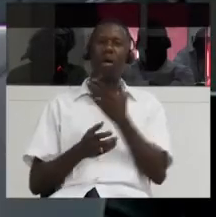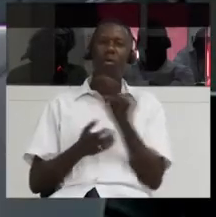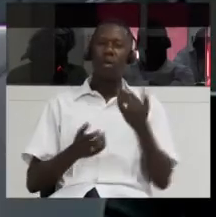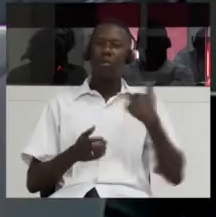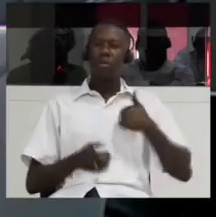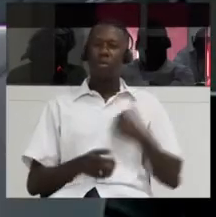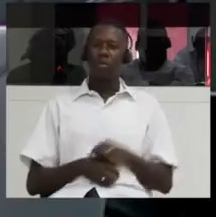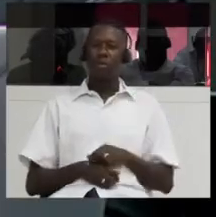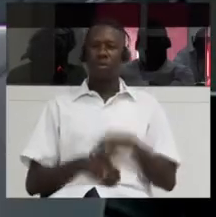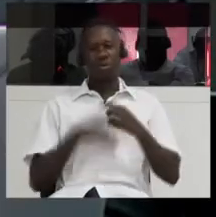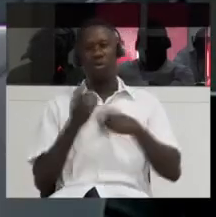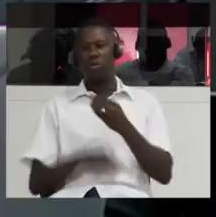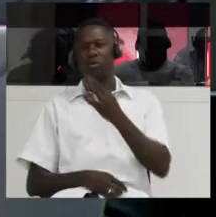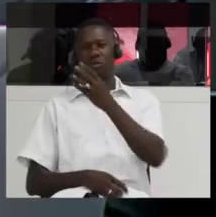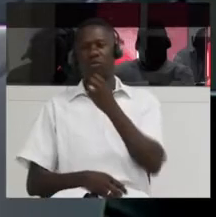40-something men.